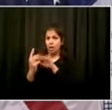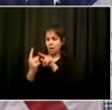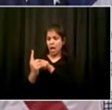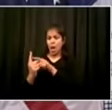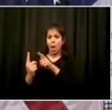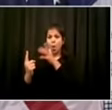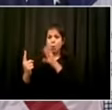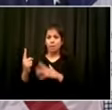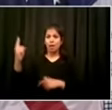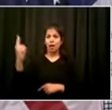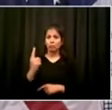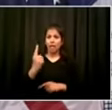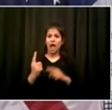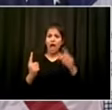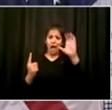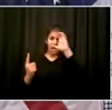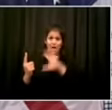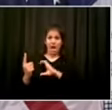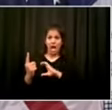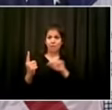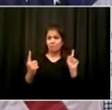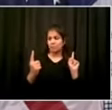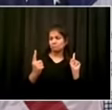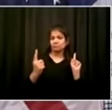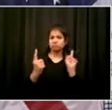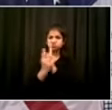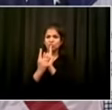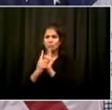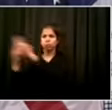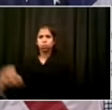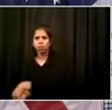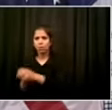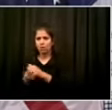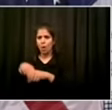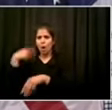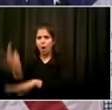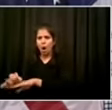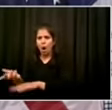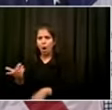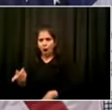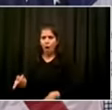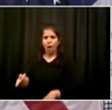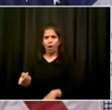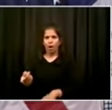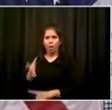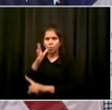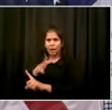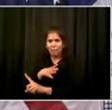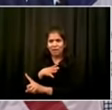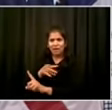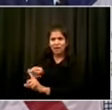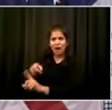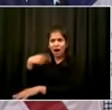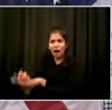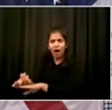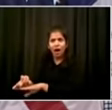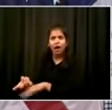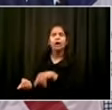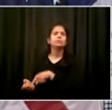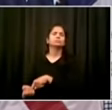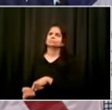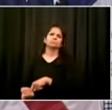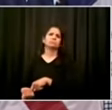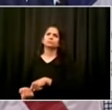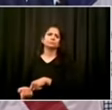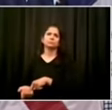fashion. That officer has been suspended without pay. Further disciplinary action will commence. Last Saturday, an officer